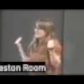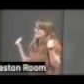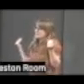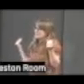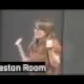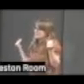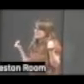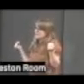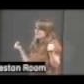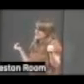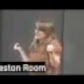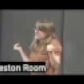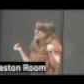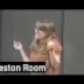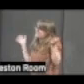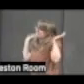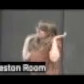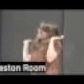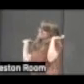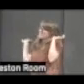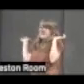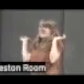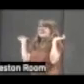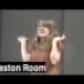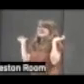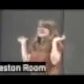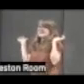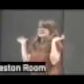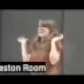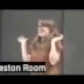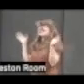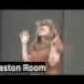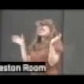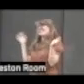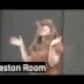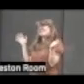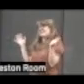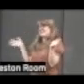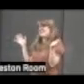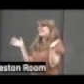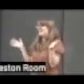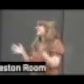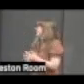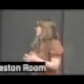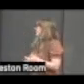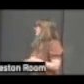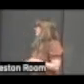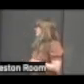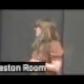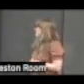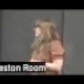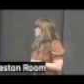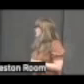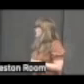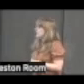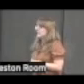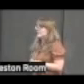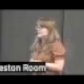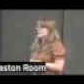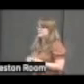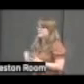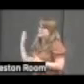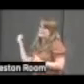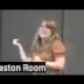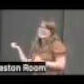room together, would you make a baby? I don't know. That depends on a lot of things, right? How much alcohol you've had,